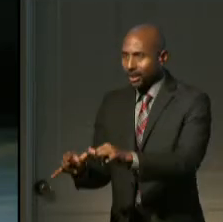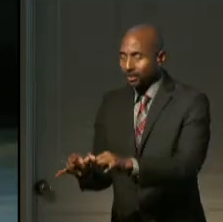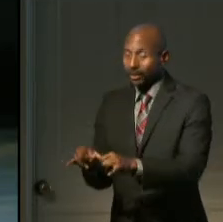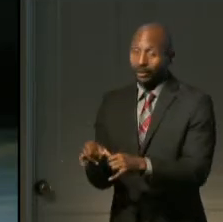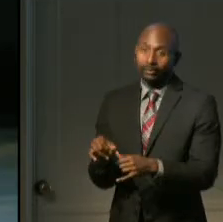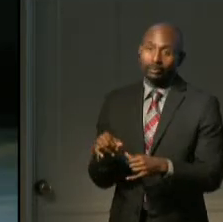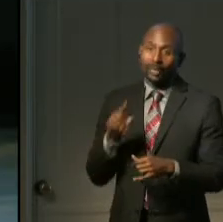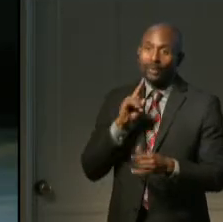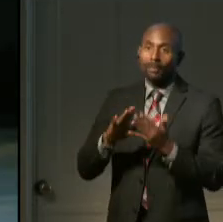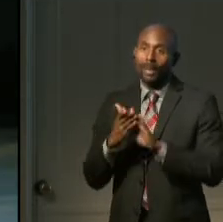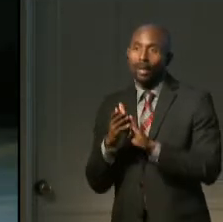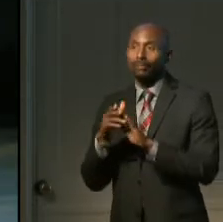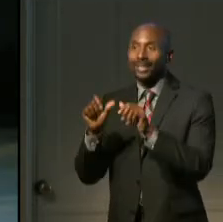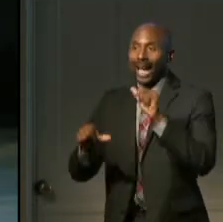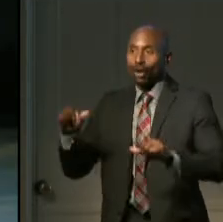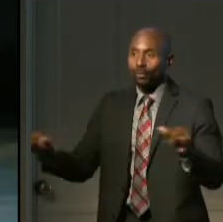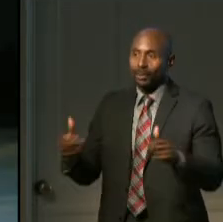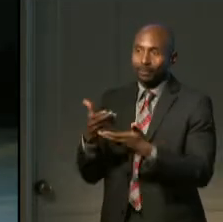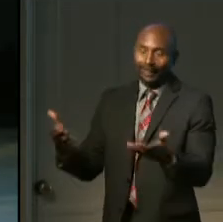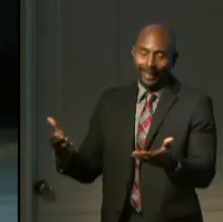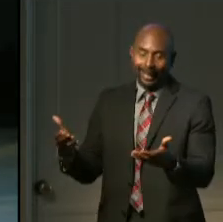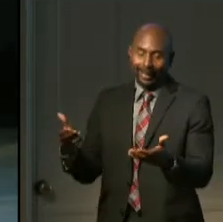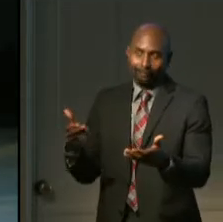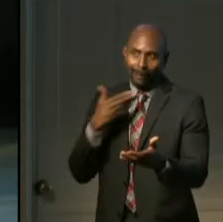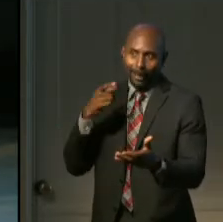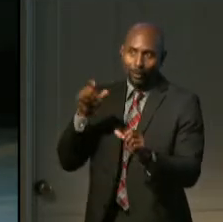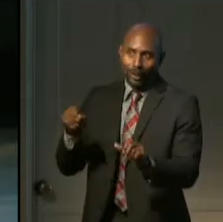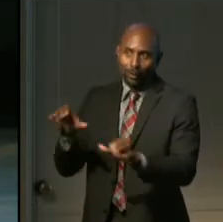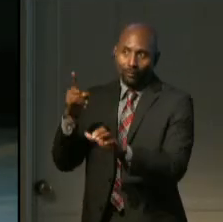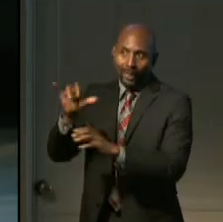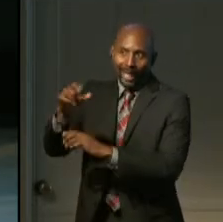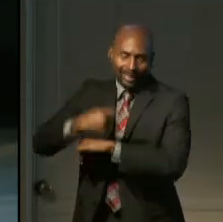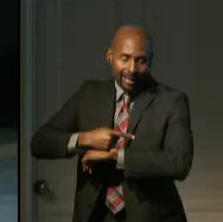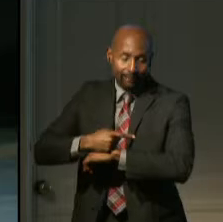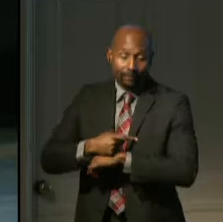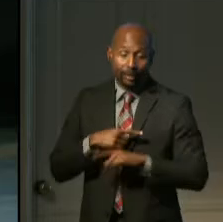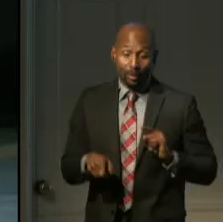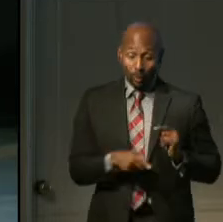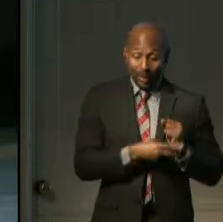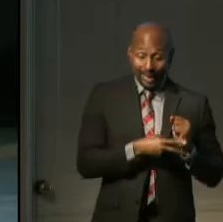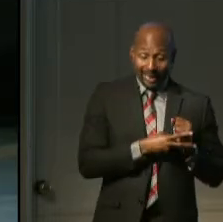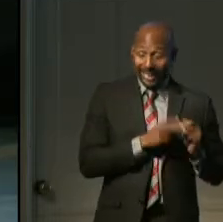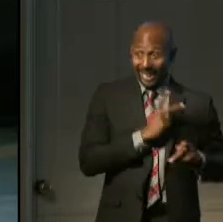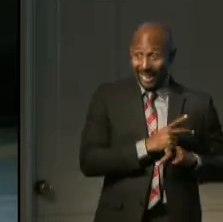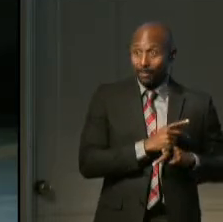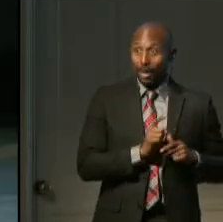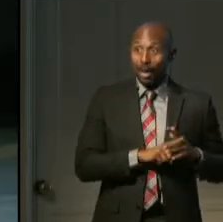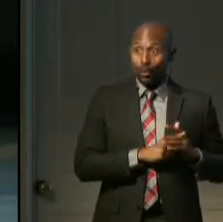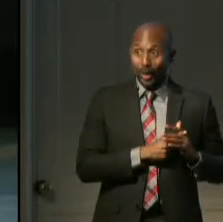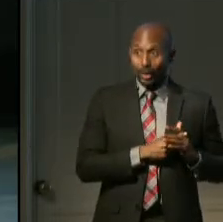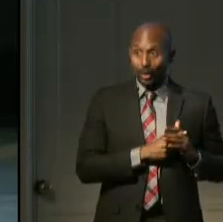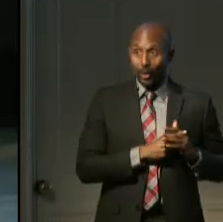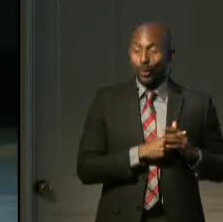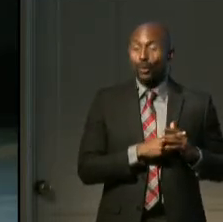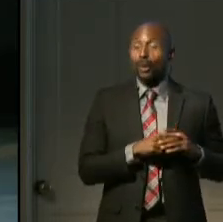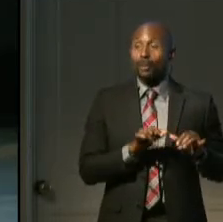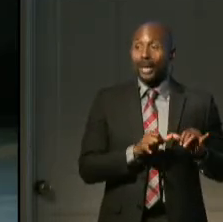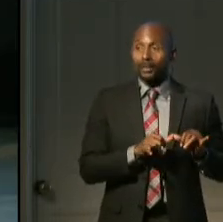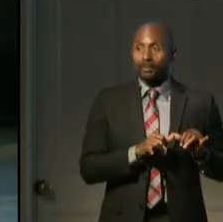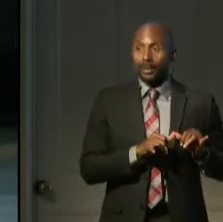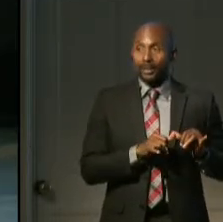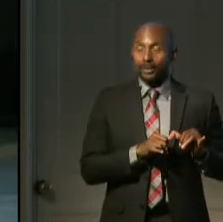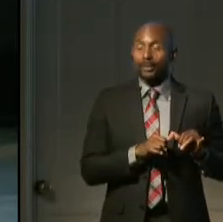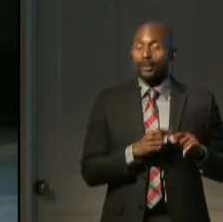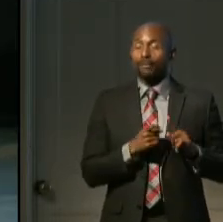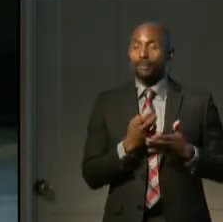can for the day. So storing the original measurements that you get off of the equipment is one of the things I realize that's really important